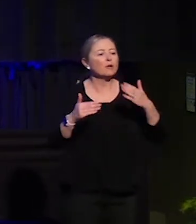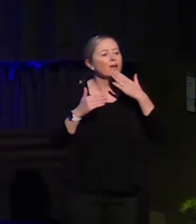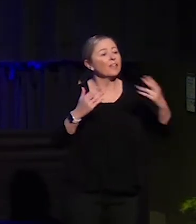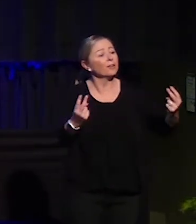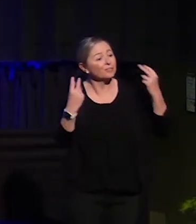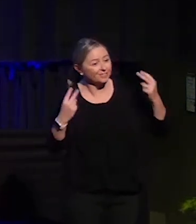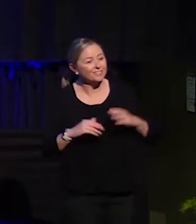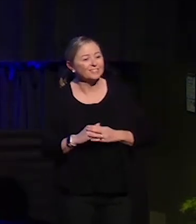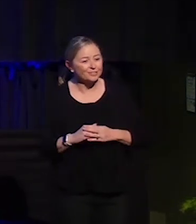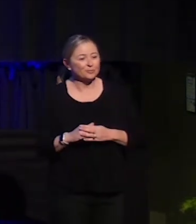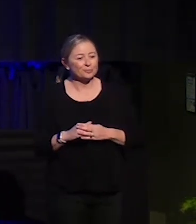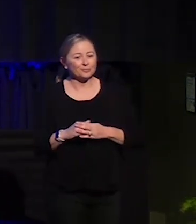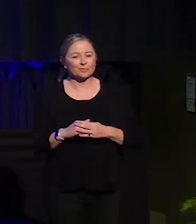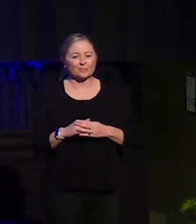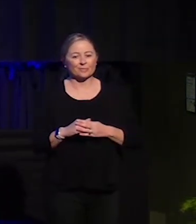attention.